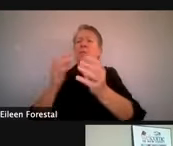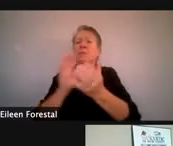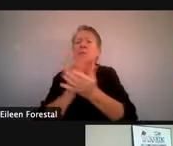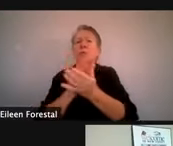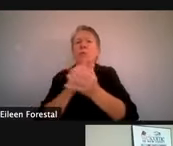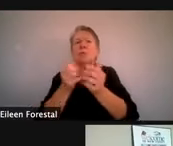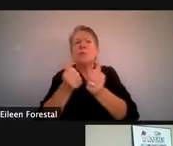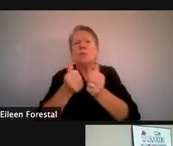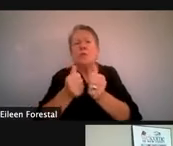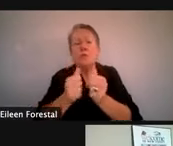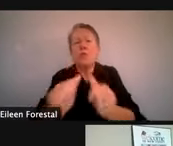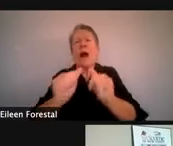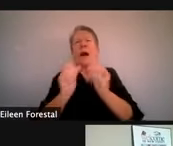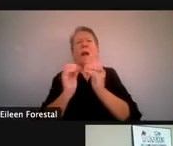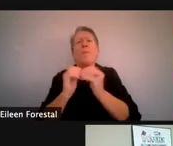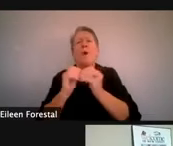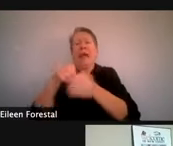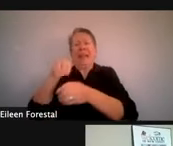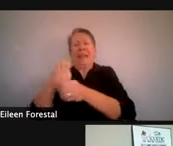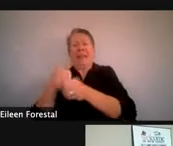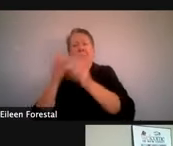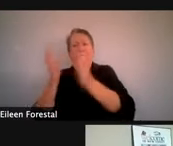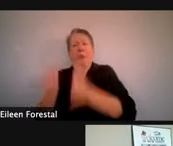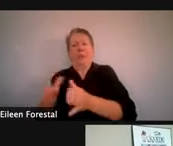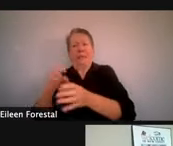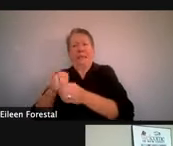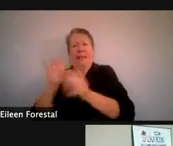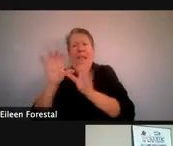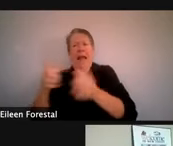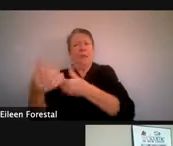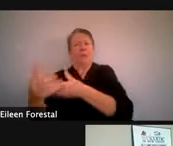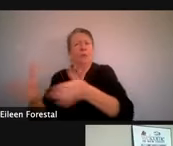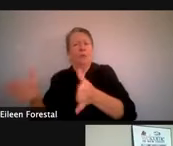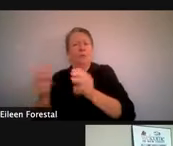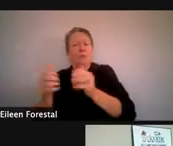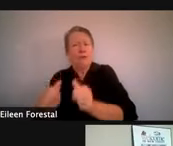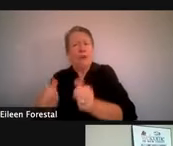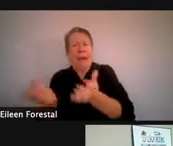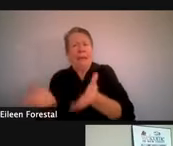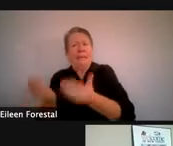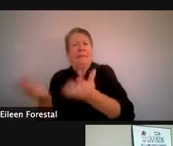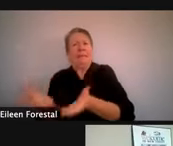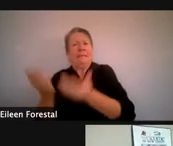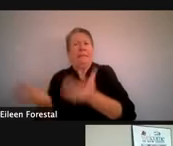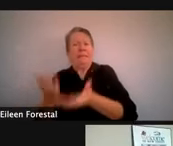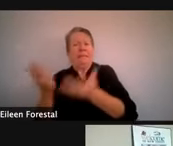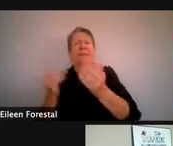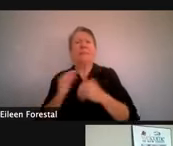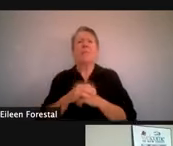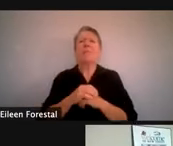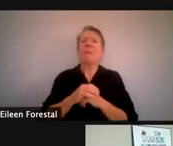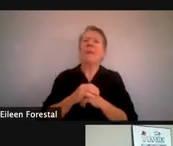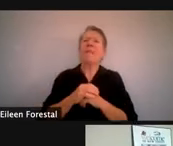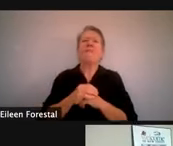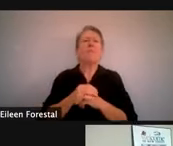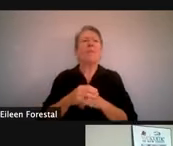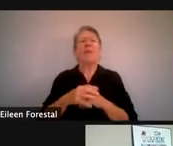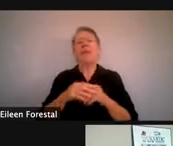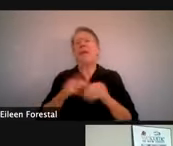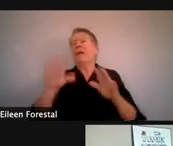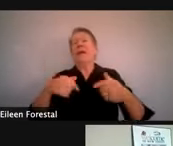some time? Okay. All good questions. I don't have a specific number of how many kids are